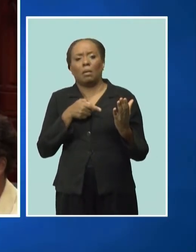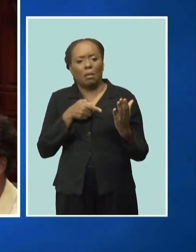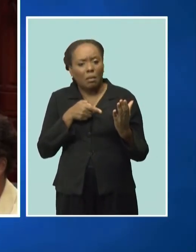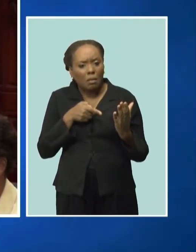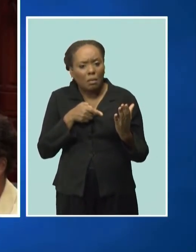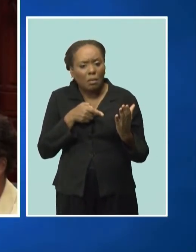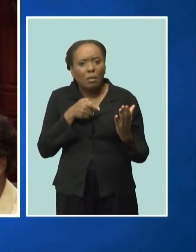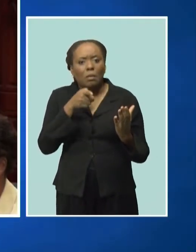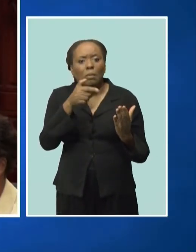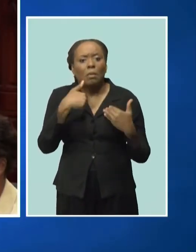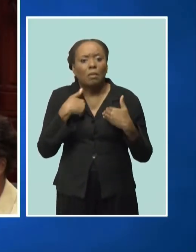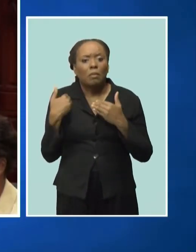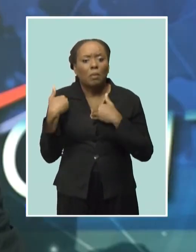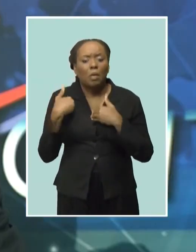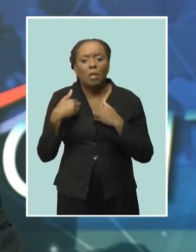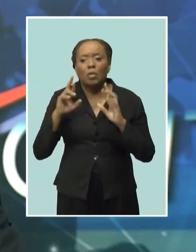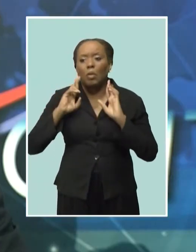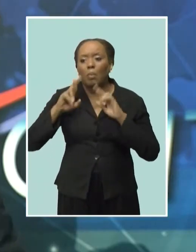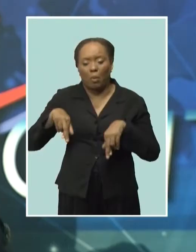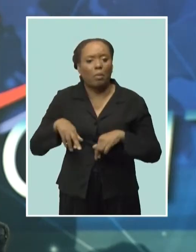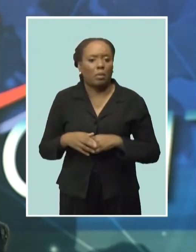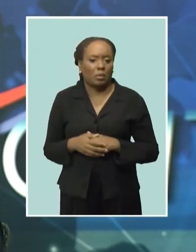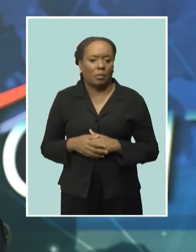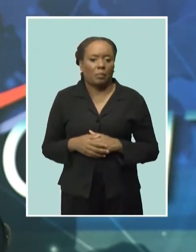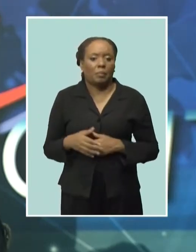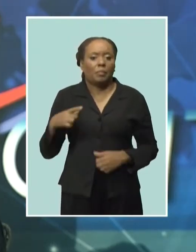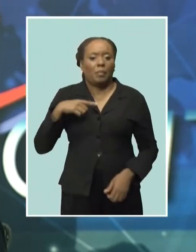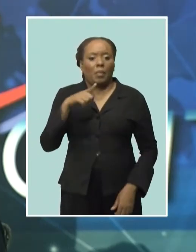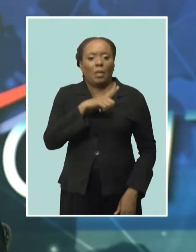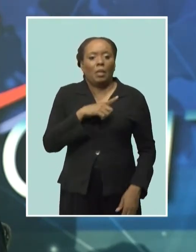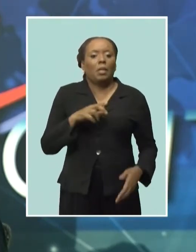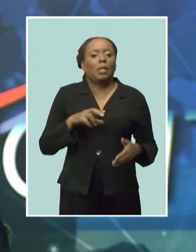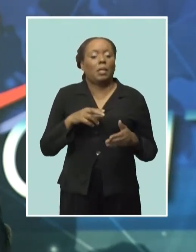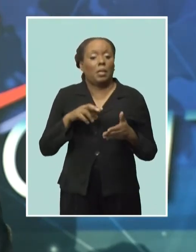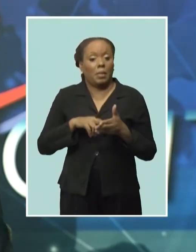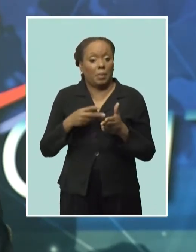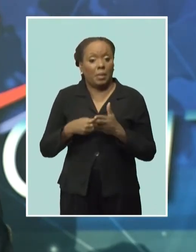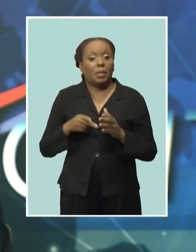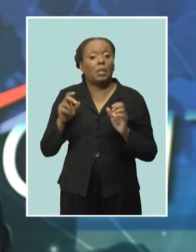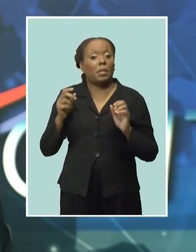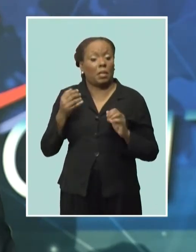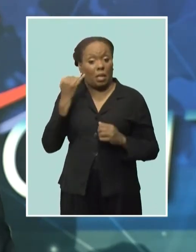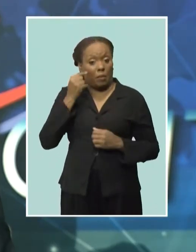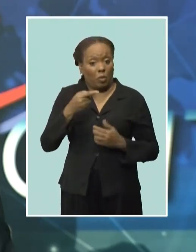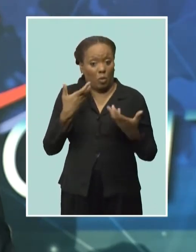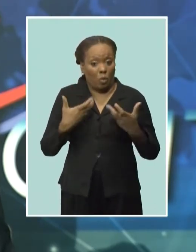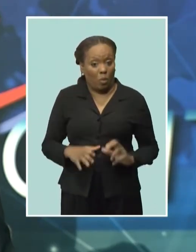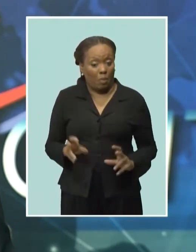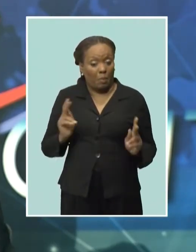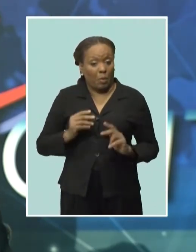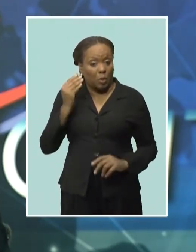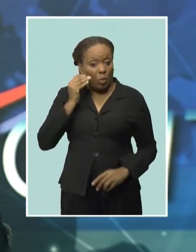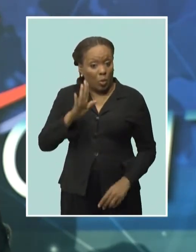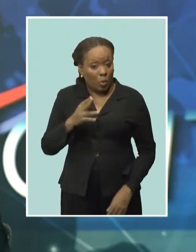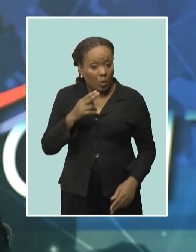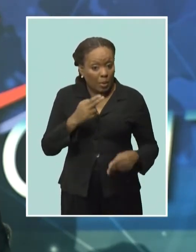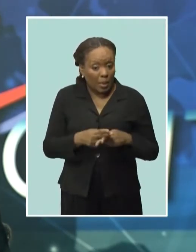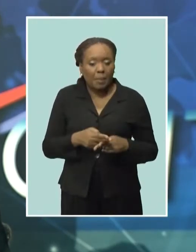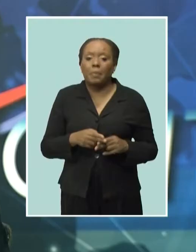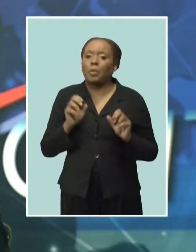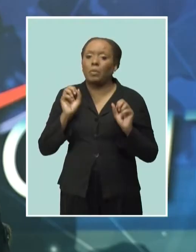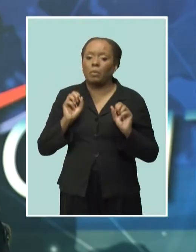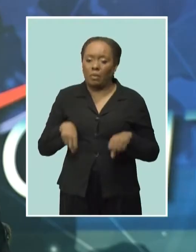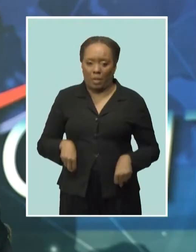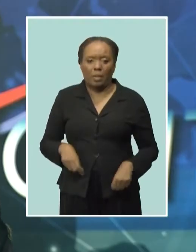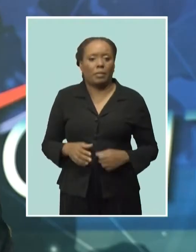to disclose it. The legislation allows for the report to be made anonymously. Anyone found guilty or